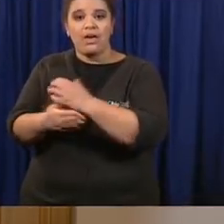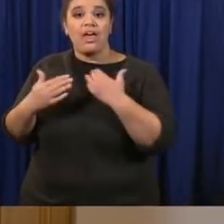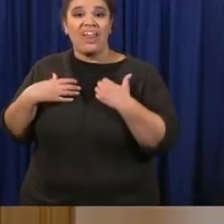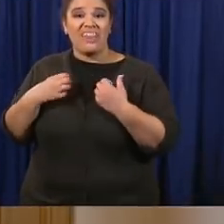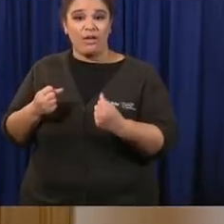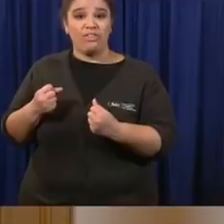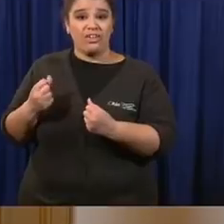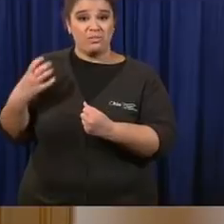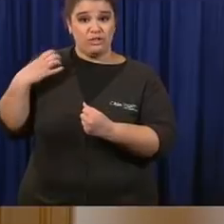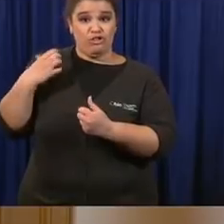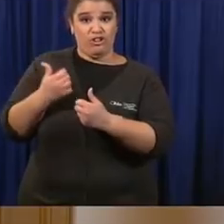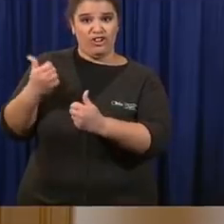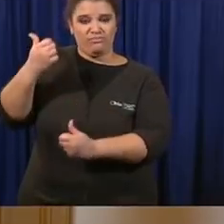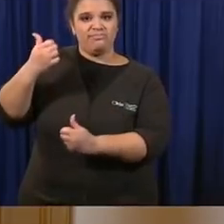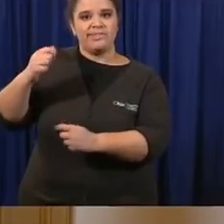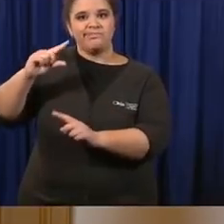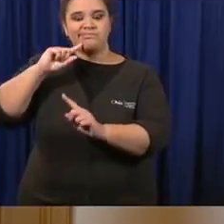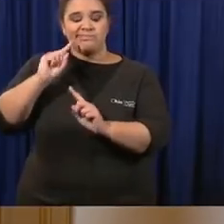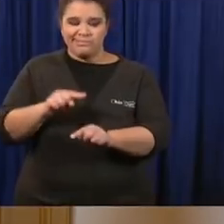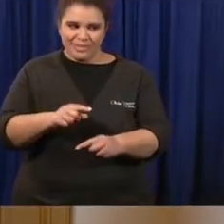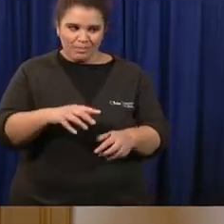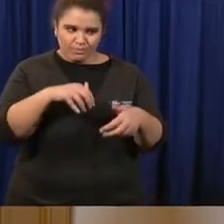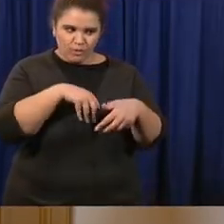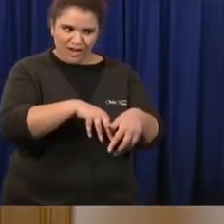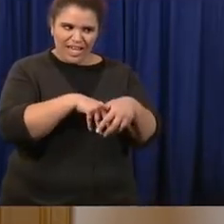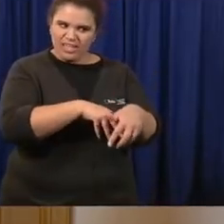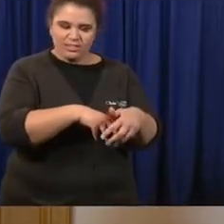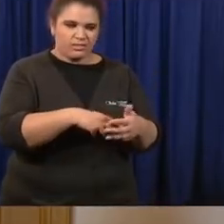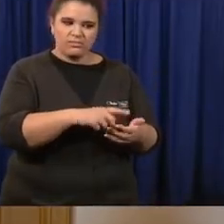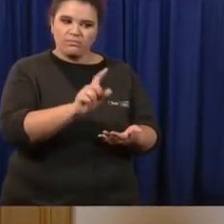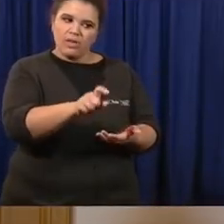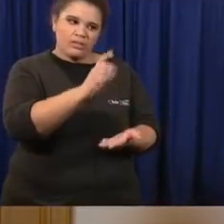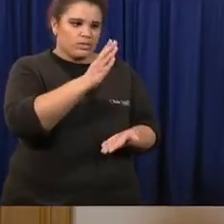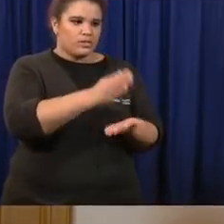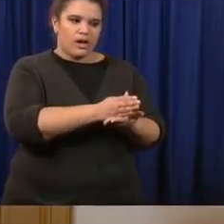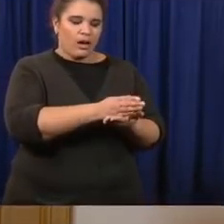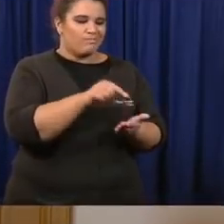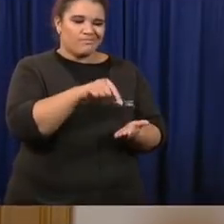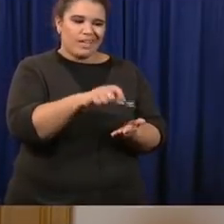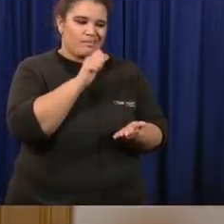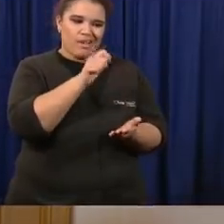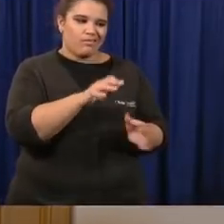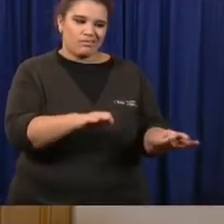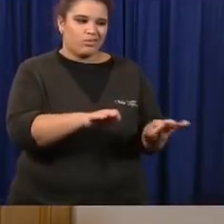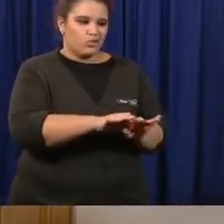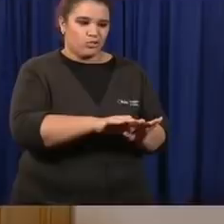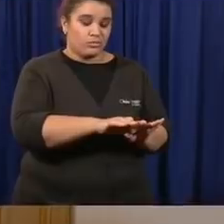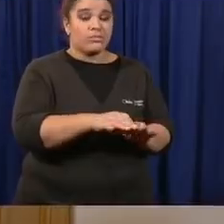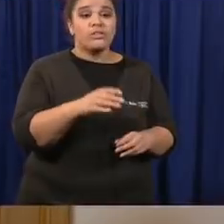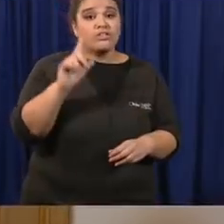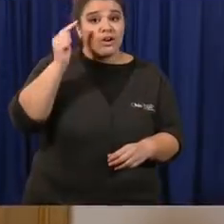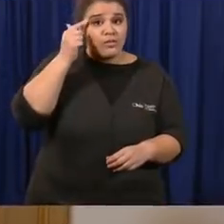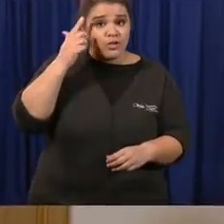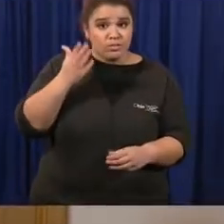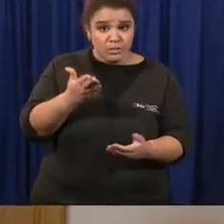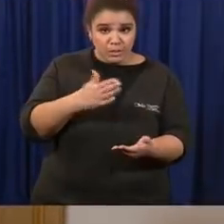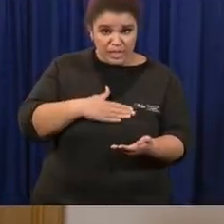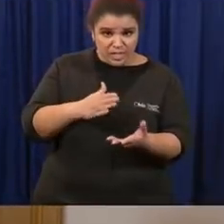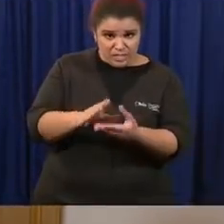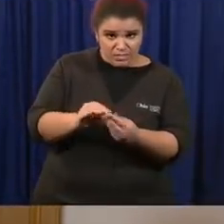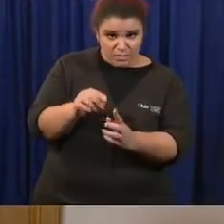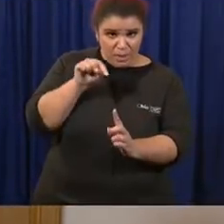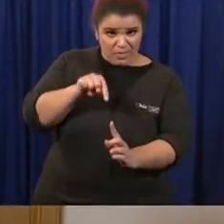stop because they're non-essential. Governor DeWine, can you speak to that? Yeah, parades are not a good